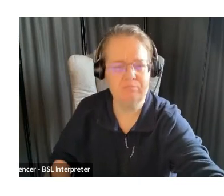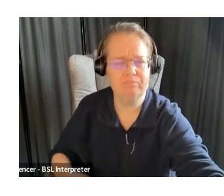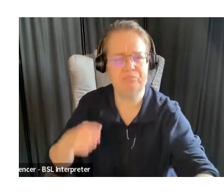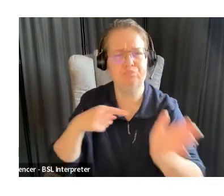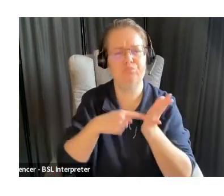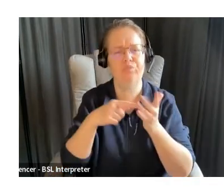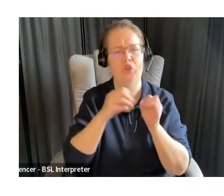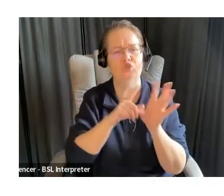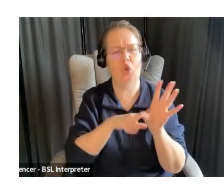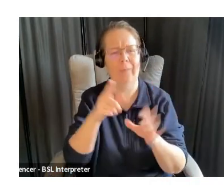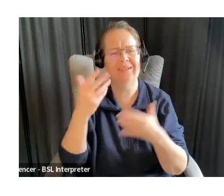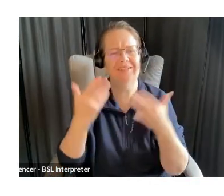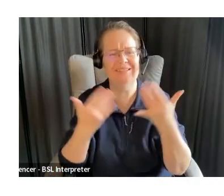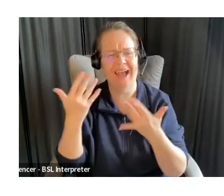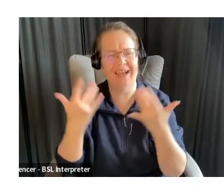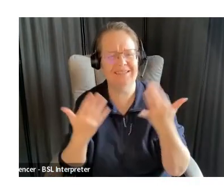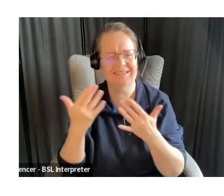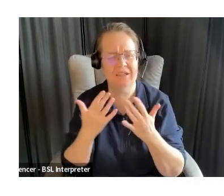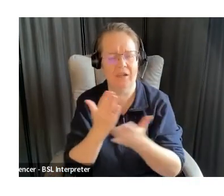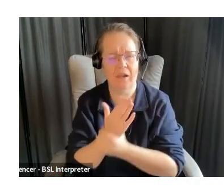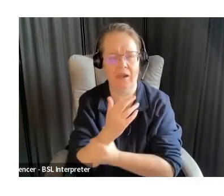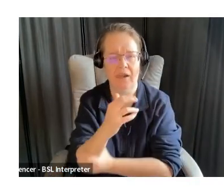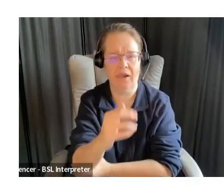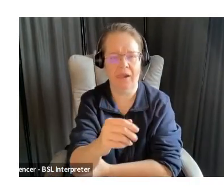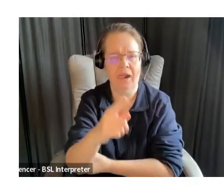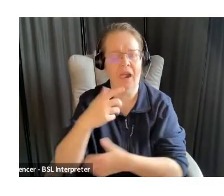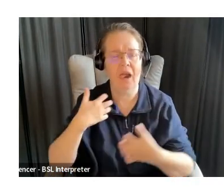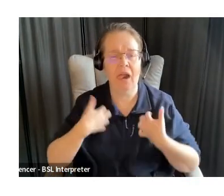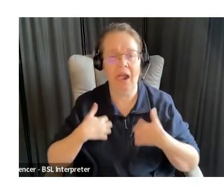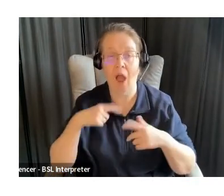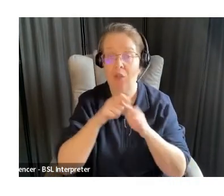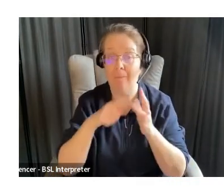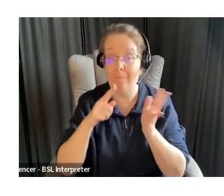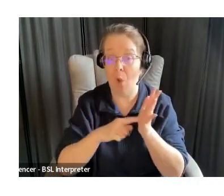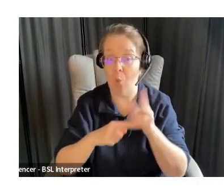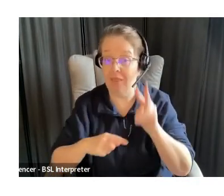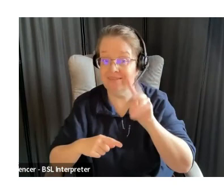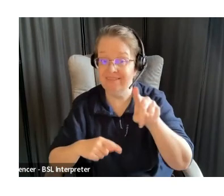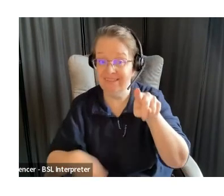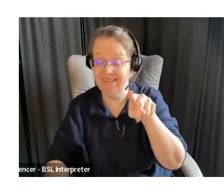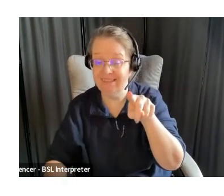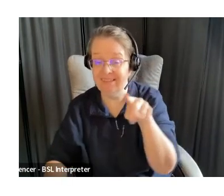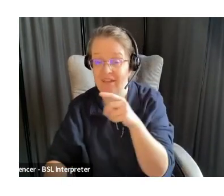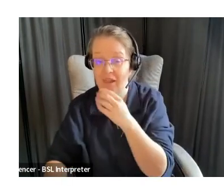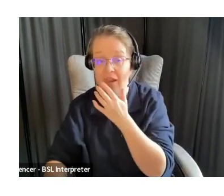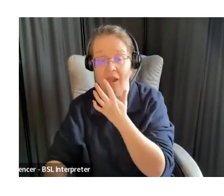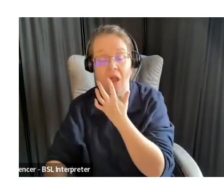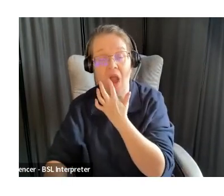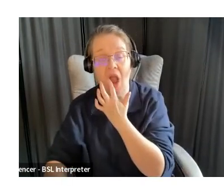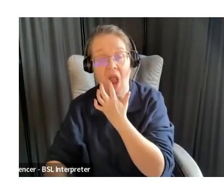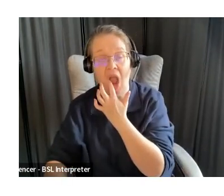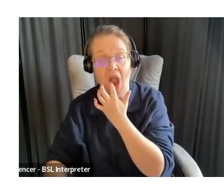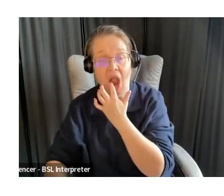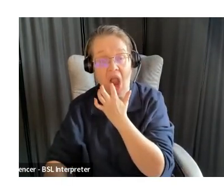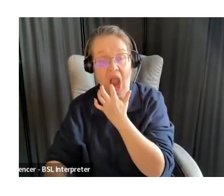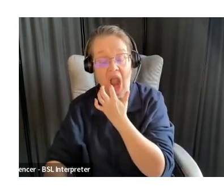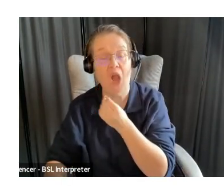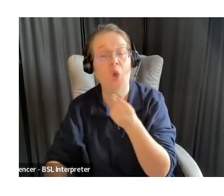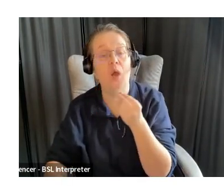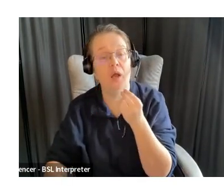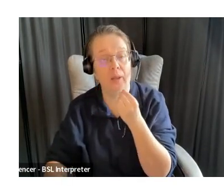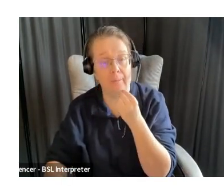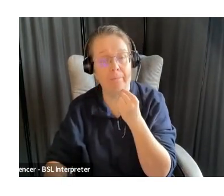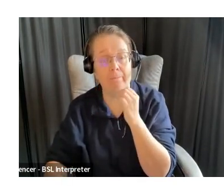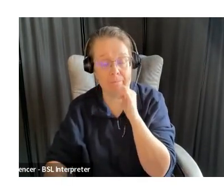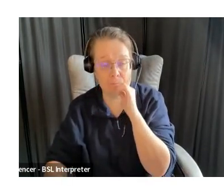they? Yeah, interesting as before, but really interesting now, if you can see them. Yeah, okay. So